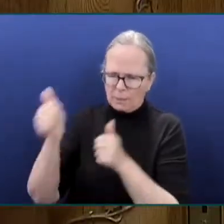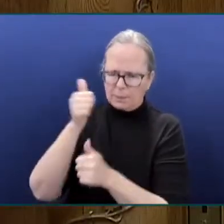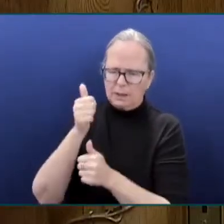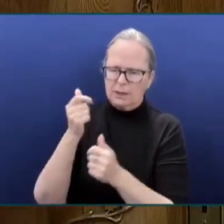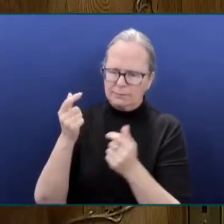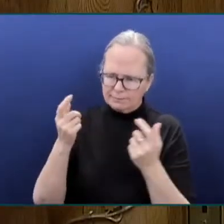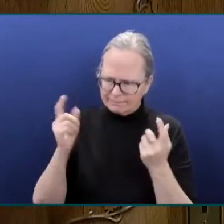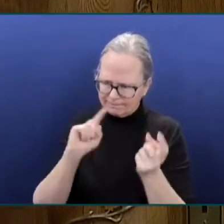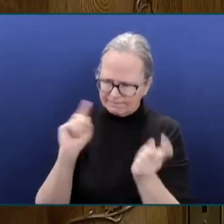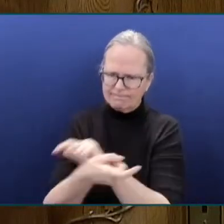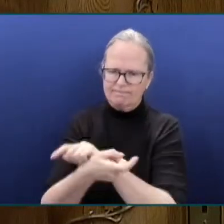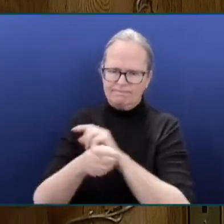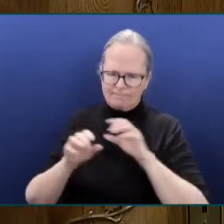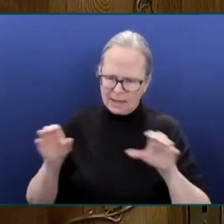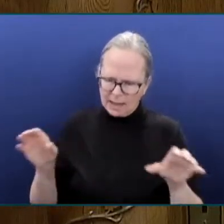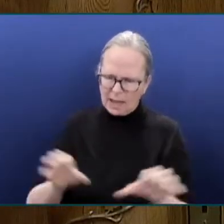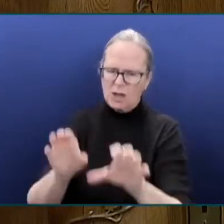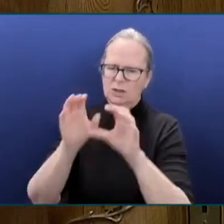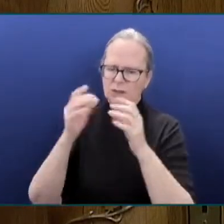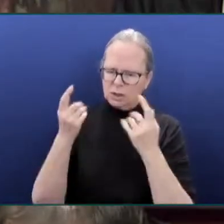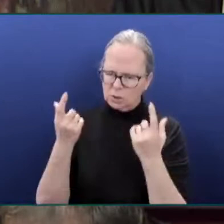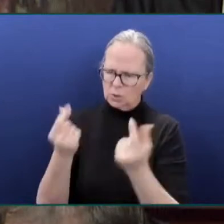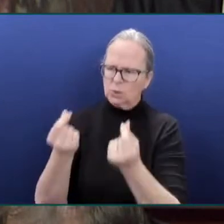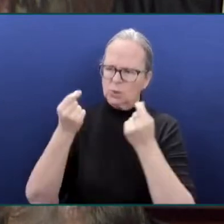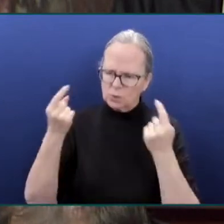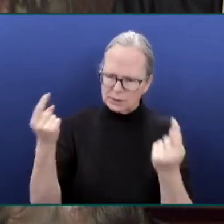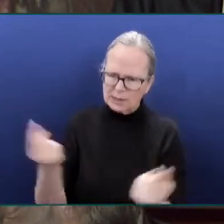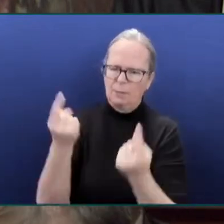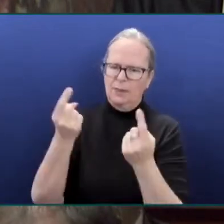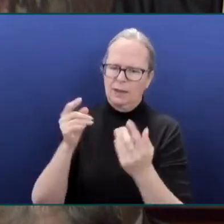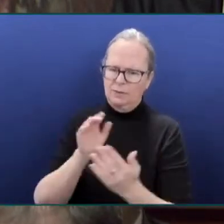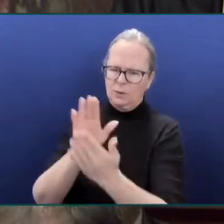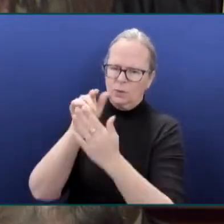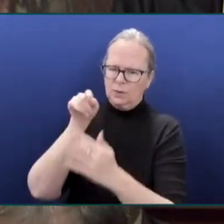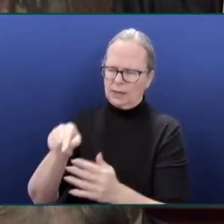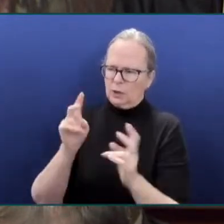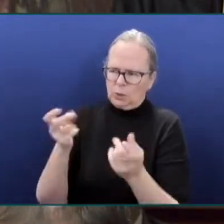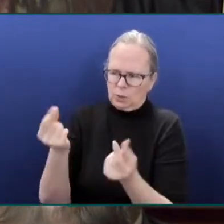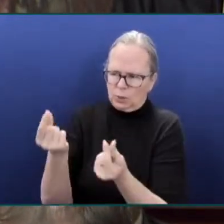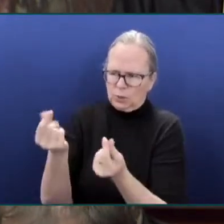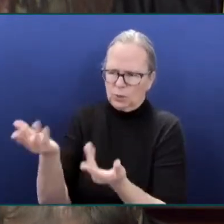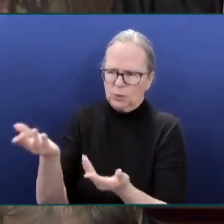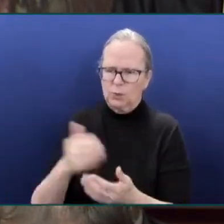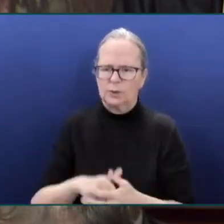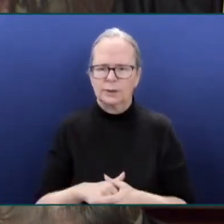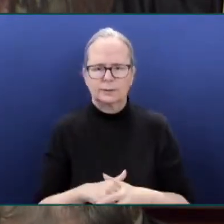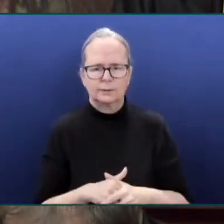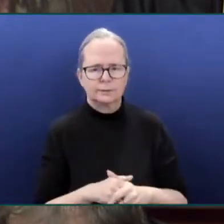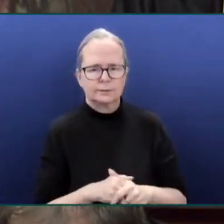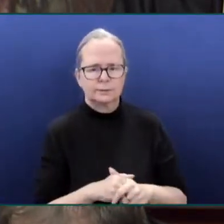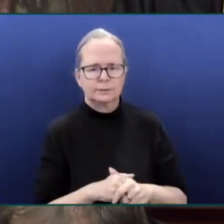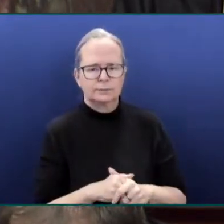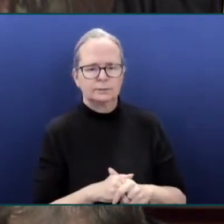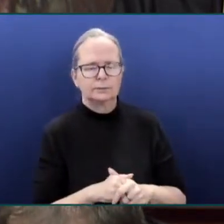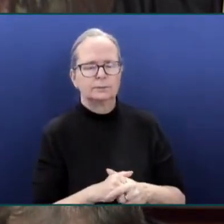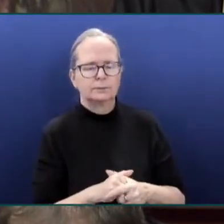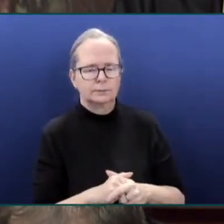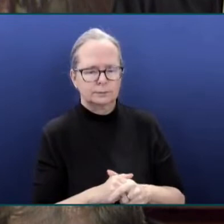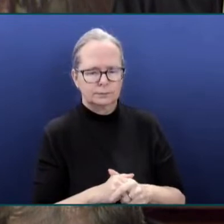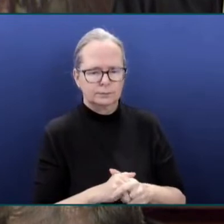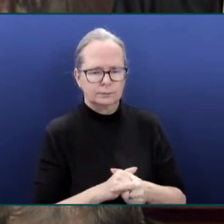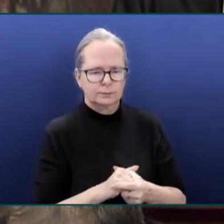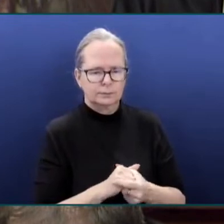Attorney General. Thank you, Mr. Speaker. Everyone deserves to feel safe in their communities. Women walking down the